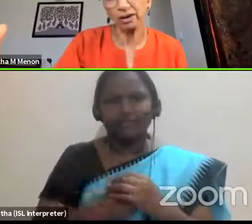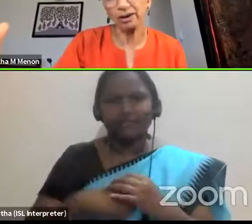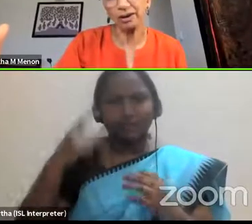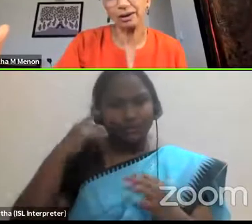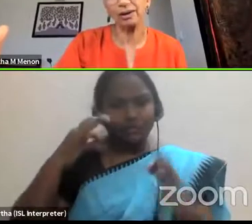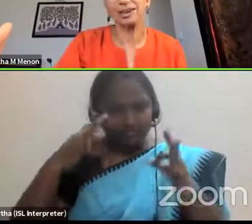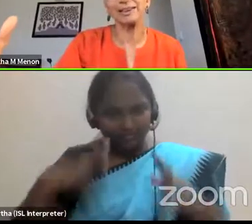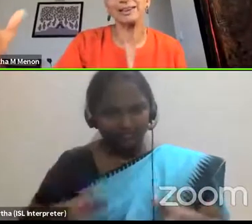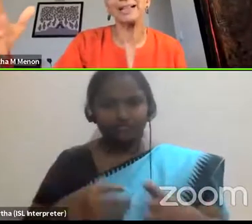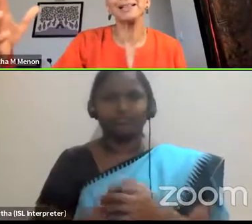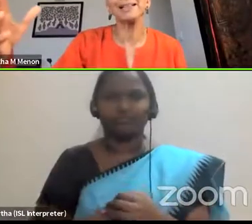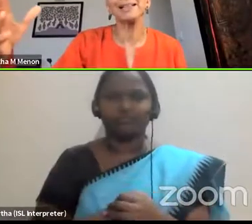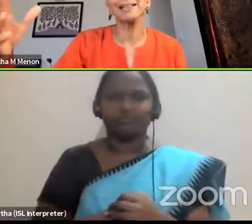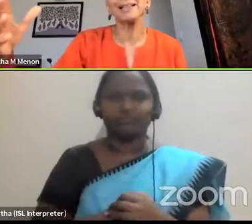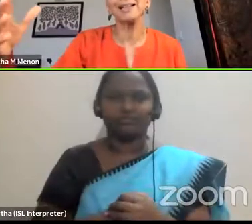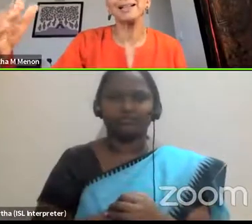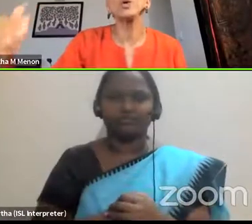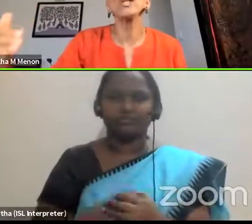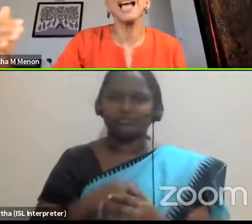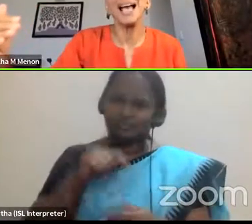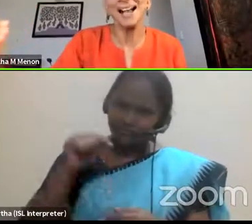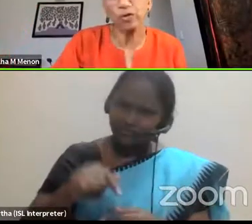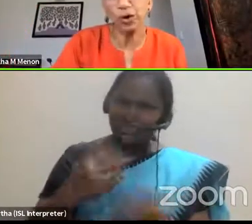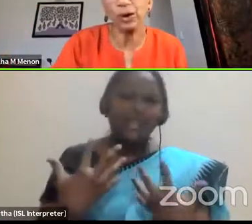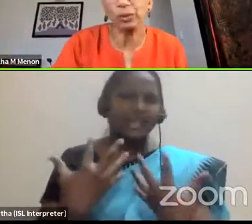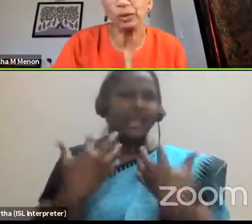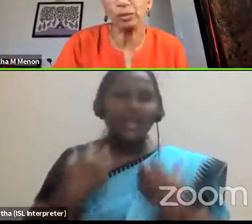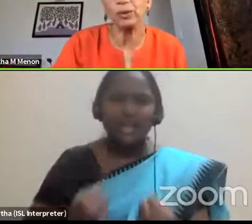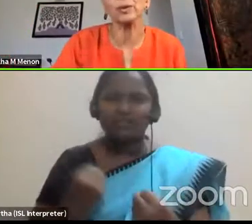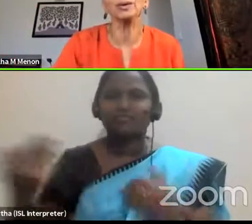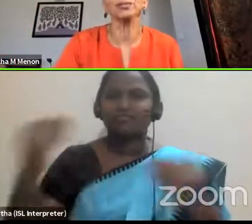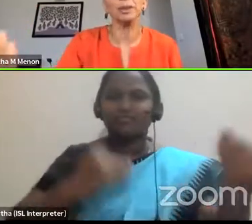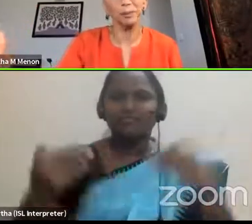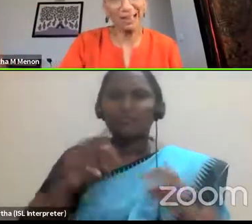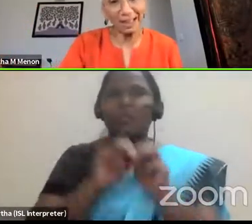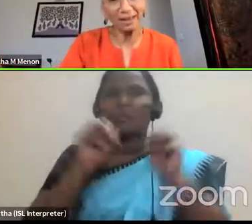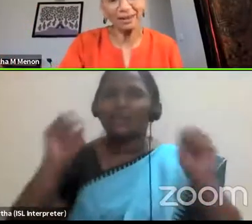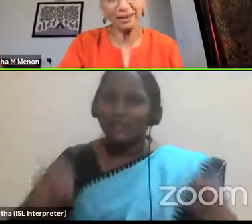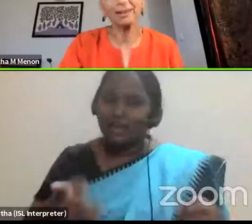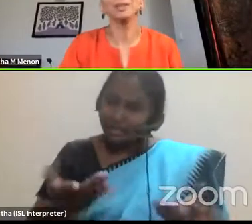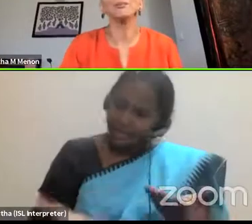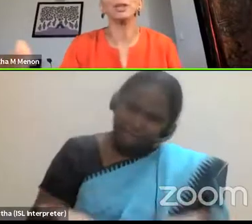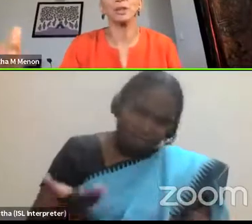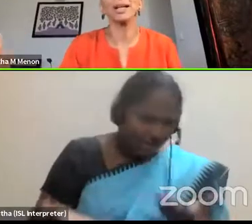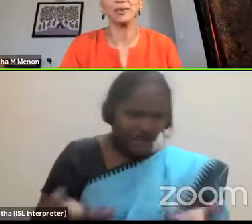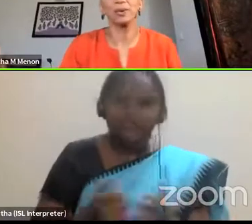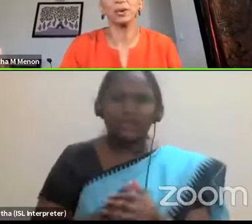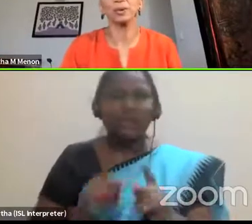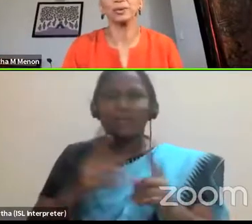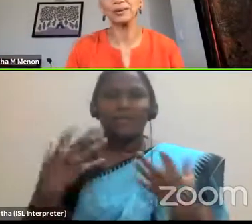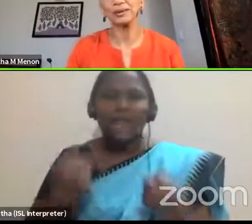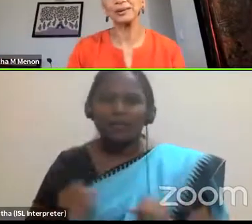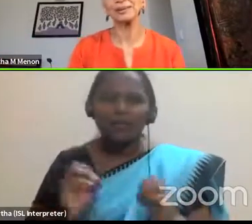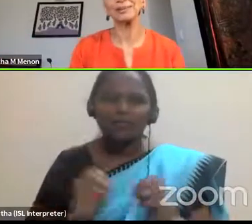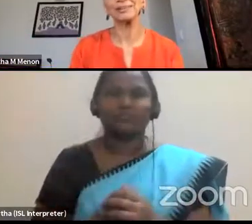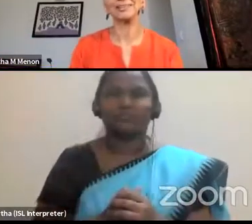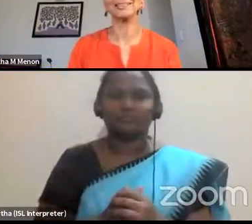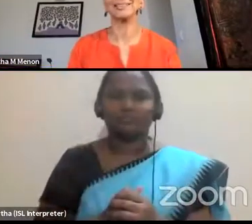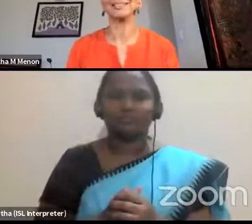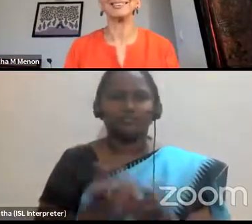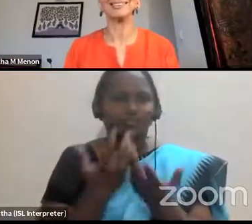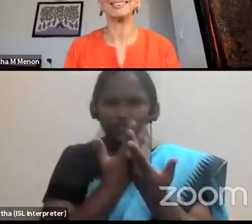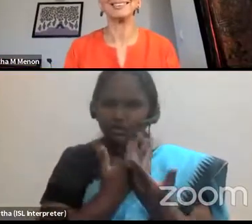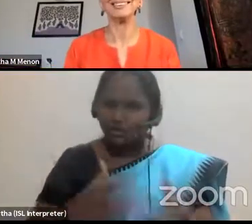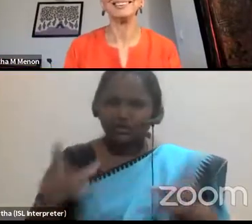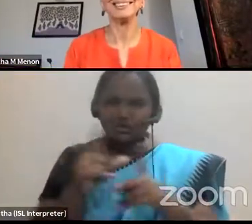real that they don't have to come to the museum. They may, but they don't have to. But whatever you